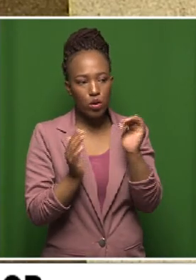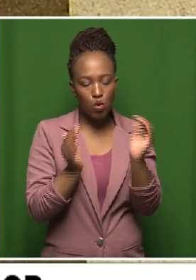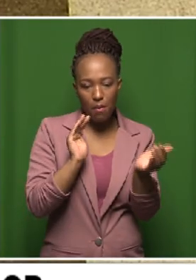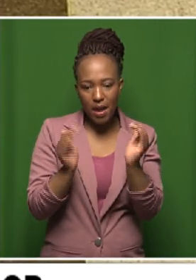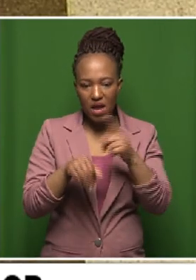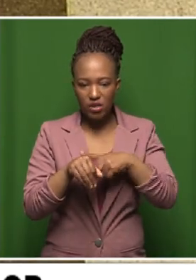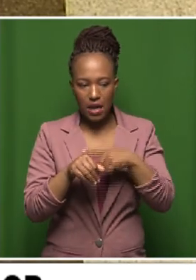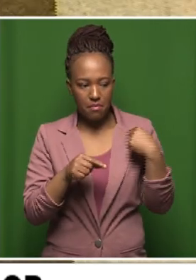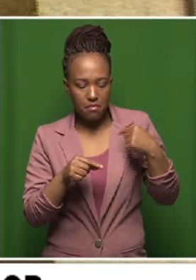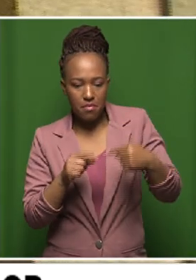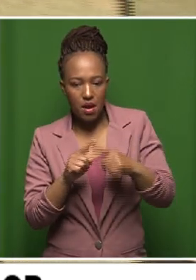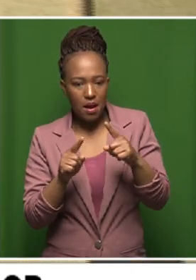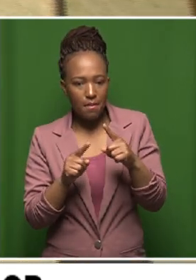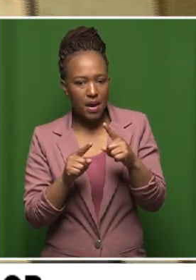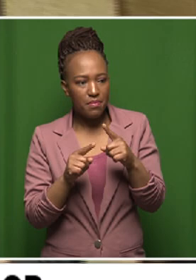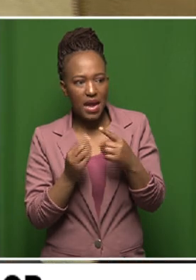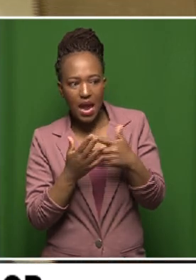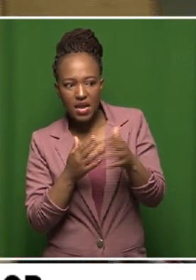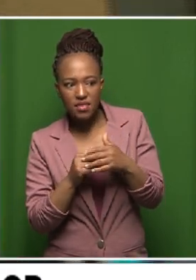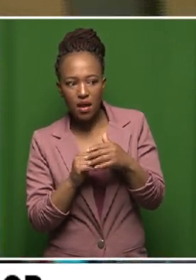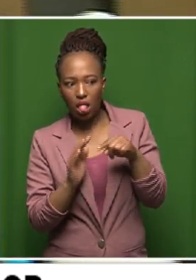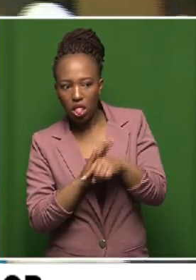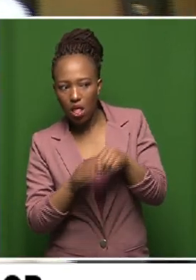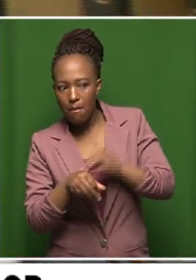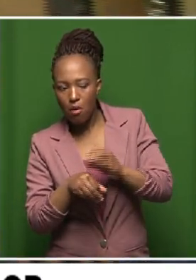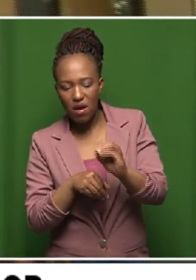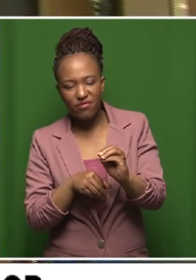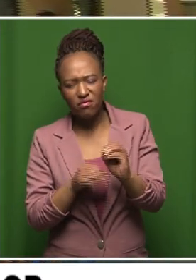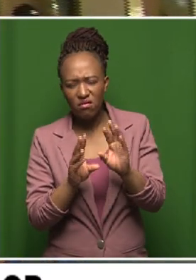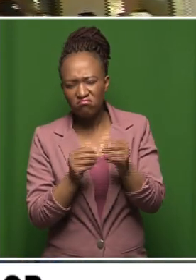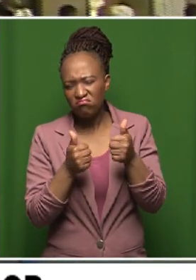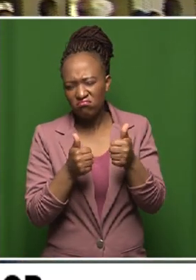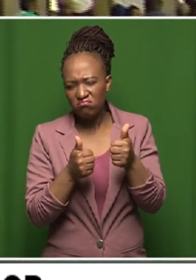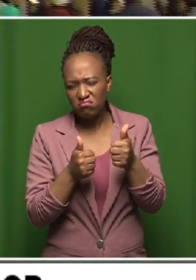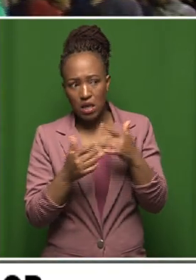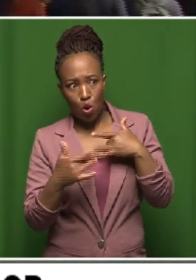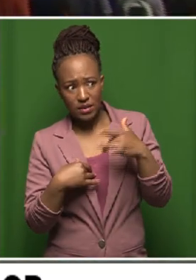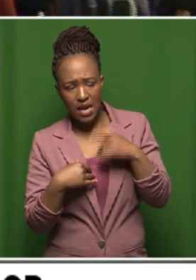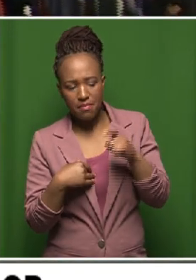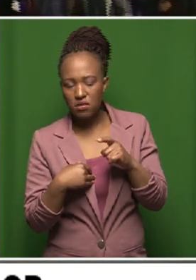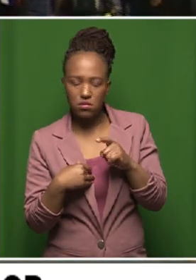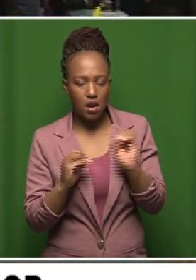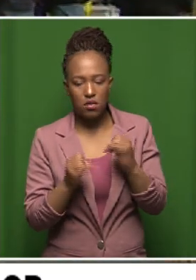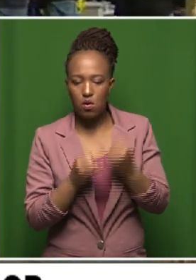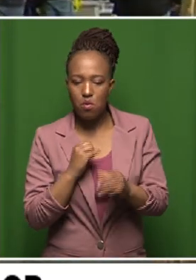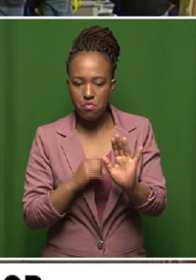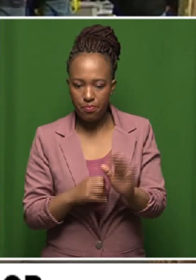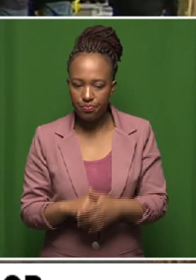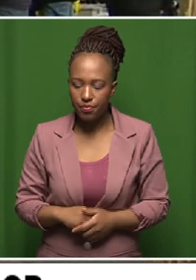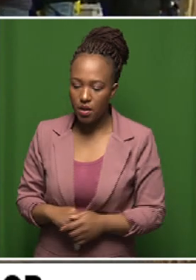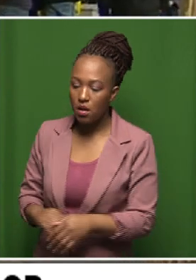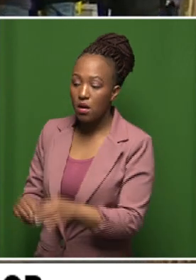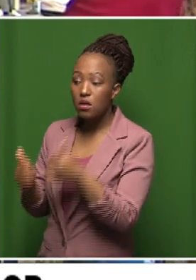time. But I certainly don't think there was a sneaky trick from Stats South Africa that we need to be concerned about. Good. It's good to hear that,